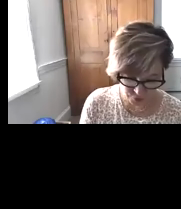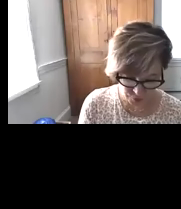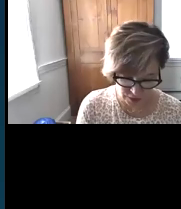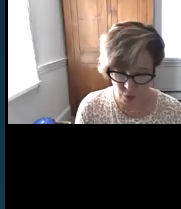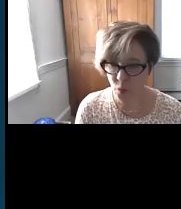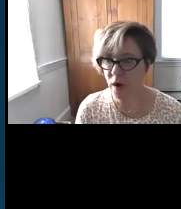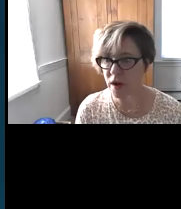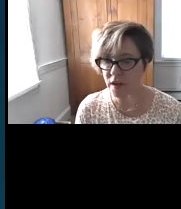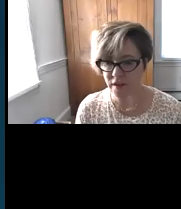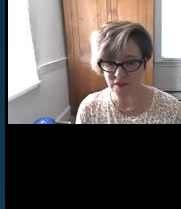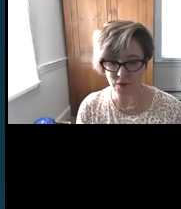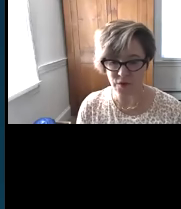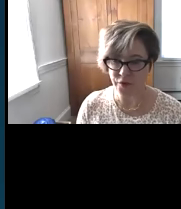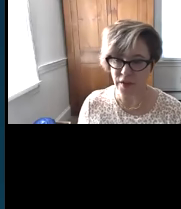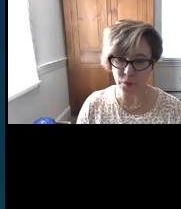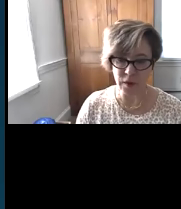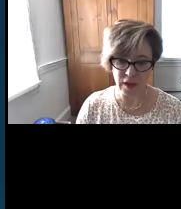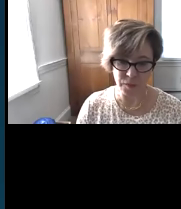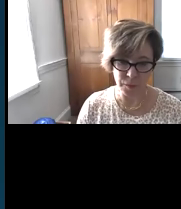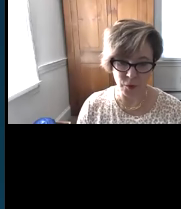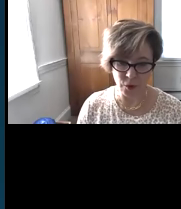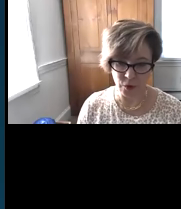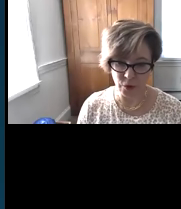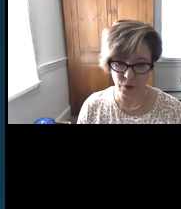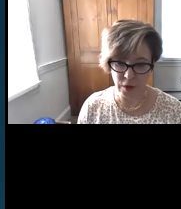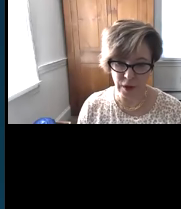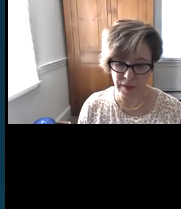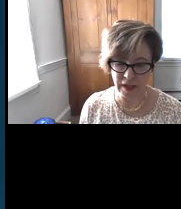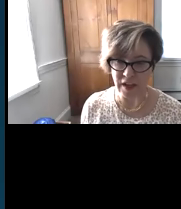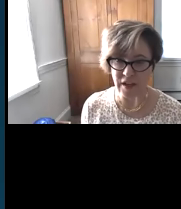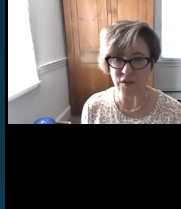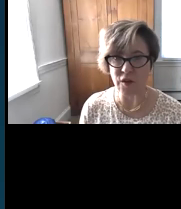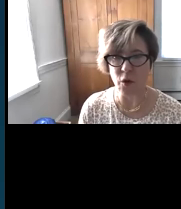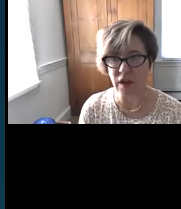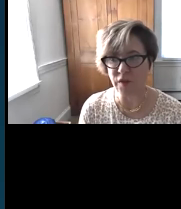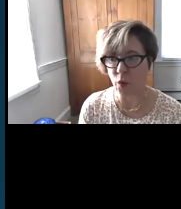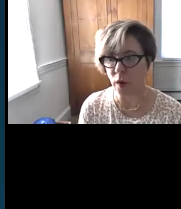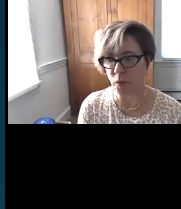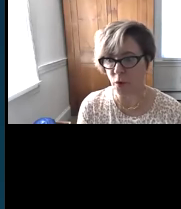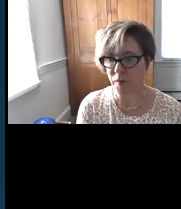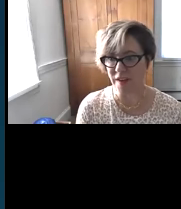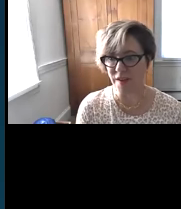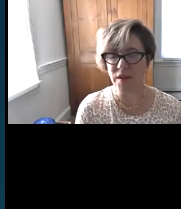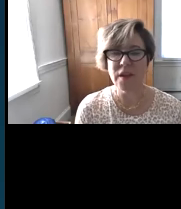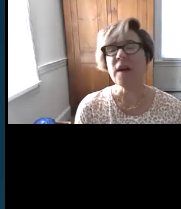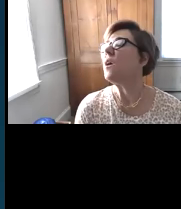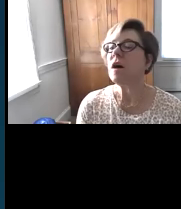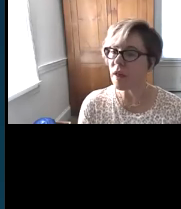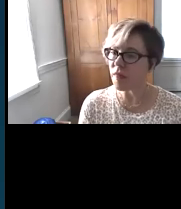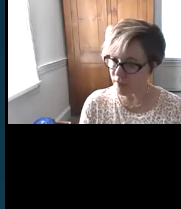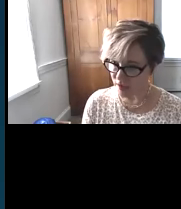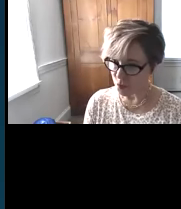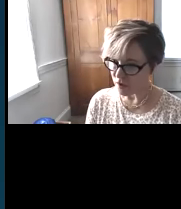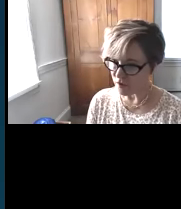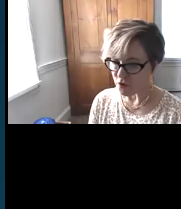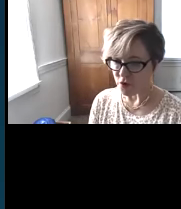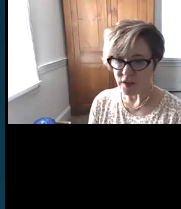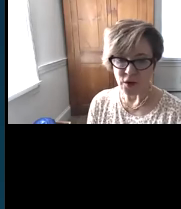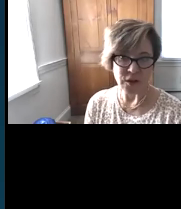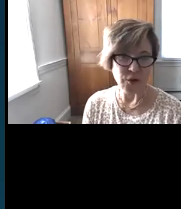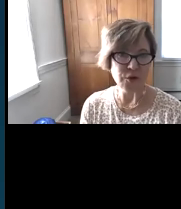about 3:01. I still think we have people coming in, so I'll give it one more minute and then we'll